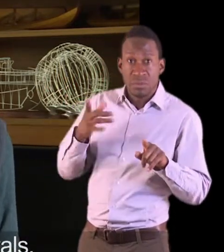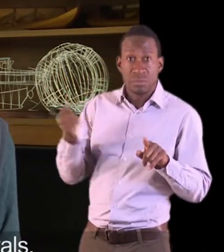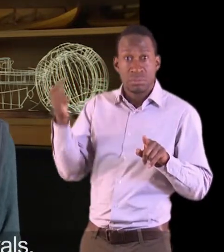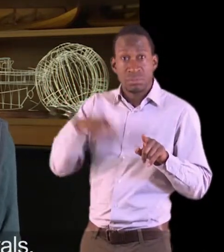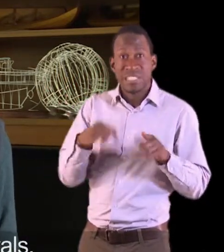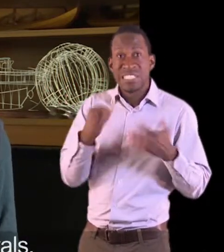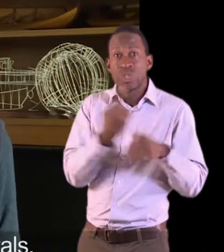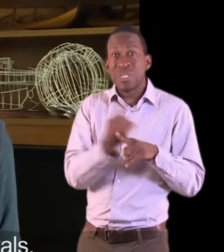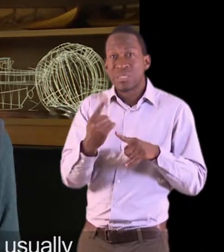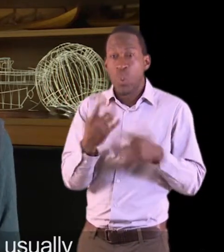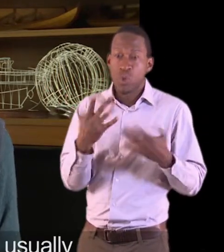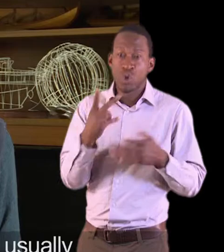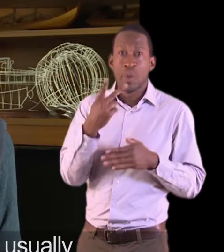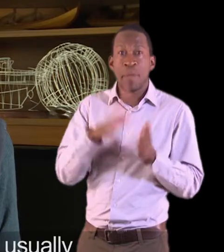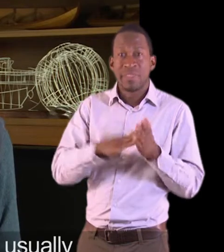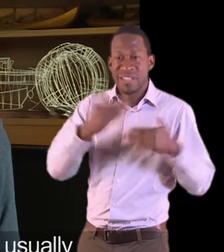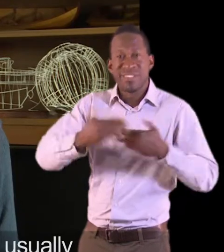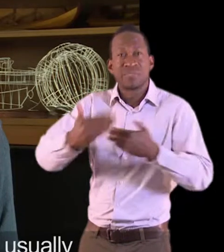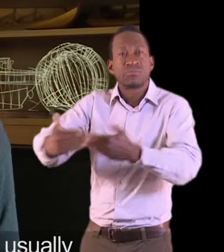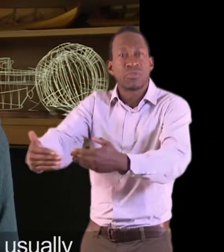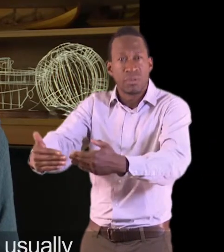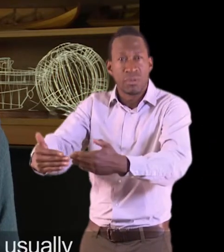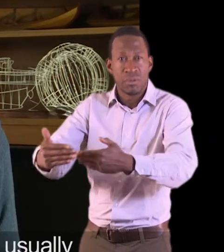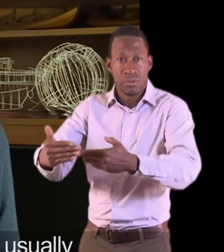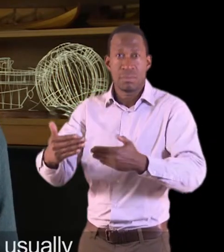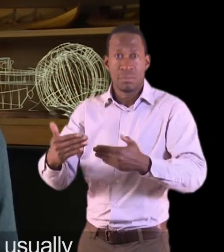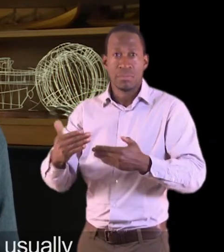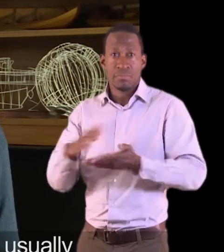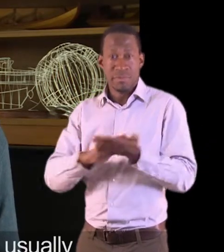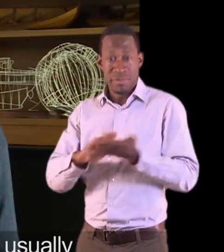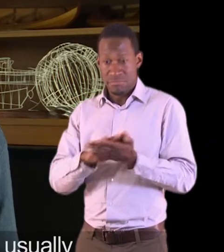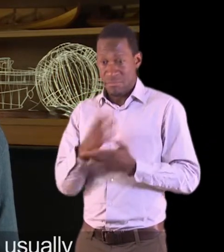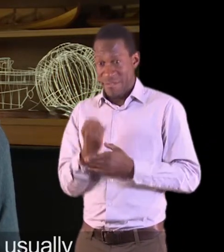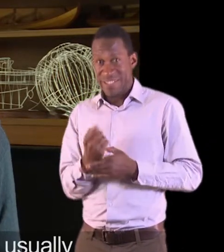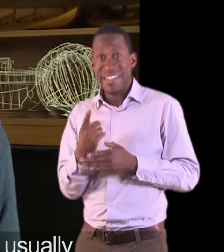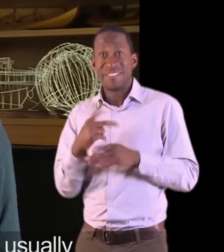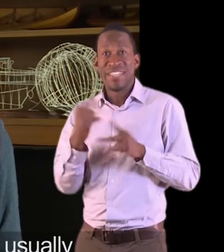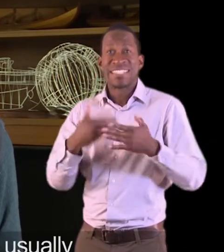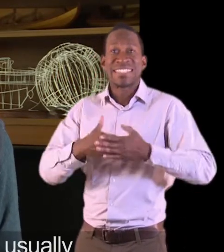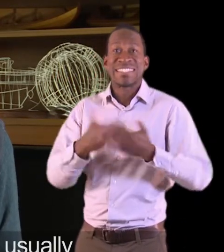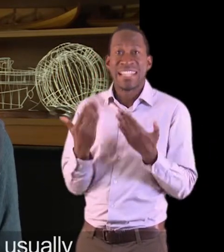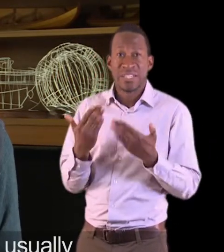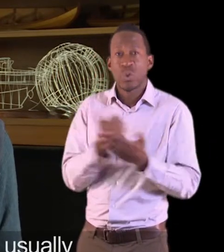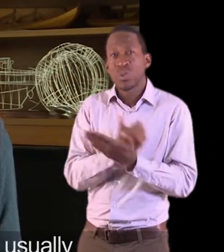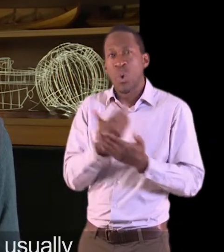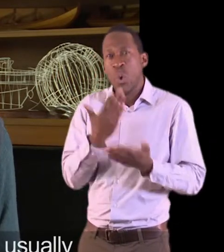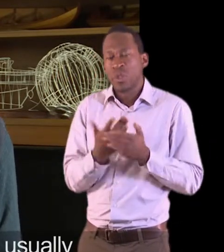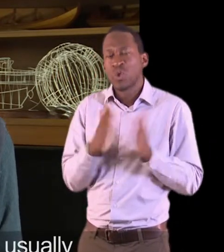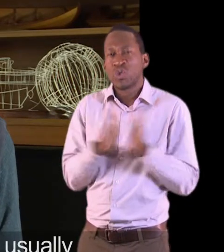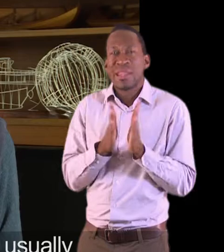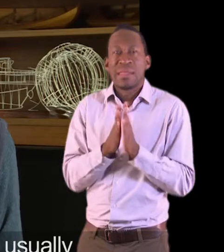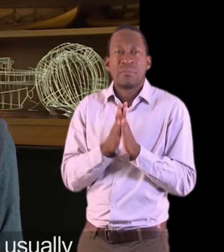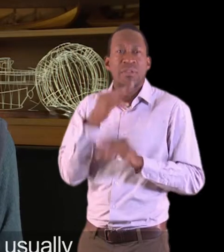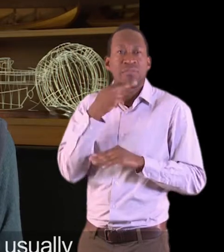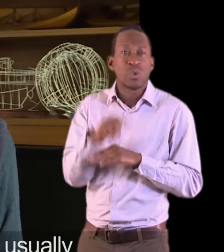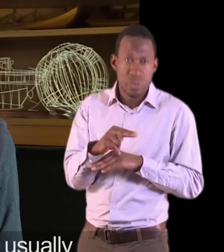2-month intervals, whatever it was. They had visiting days, usually on a Sunday